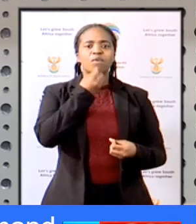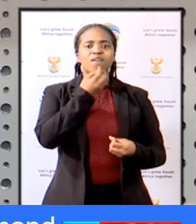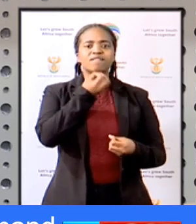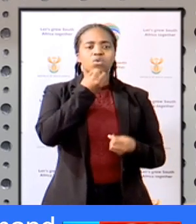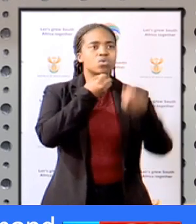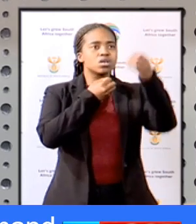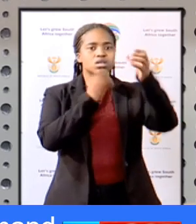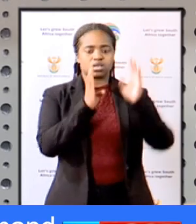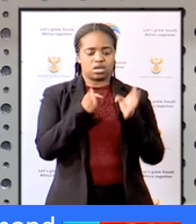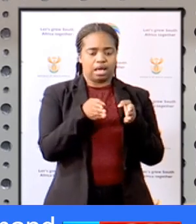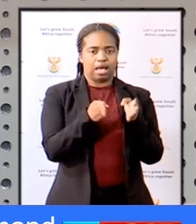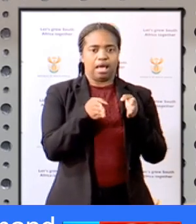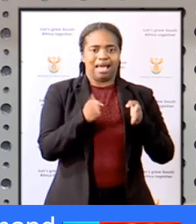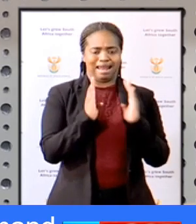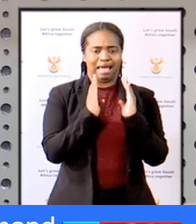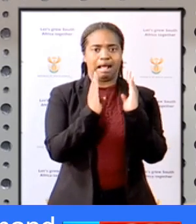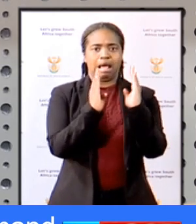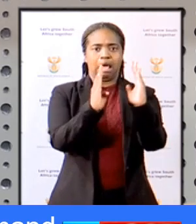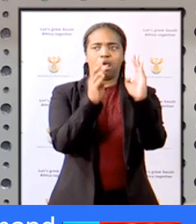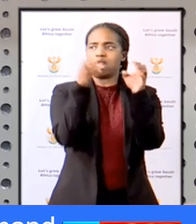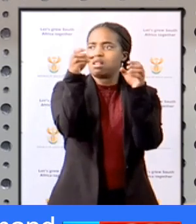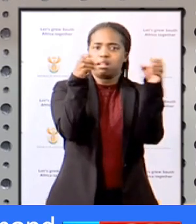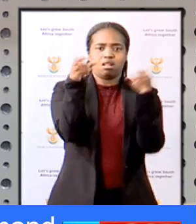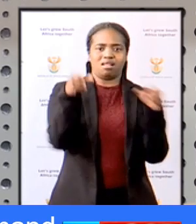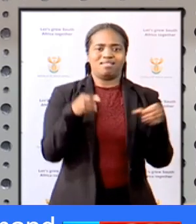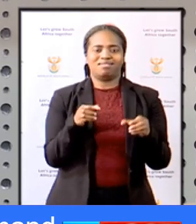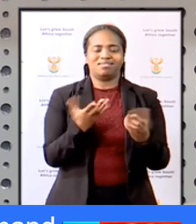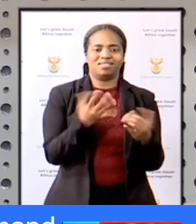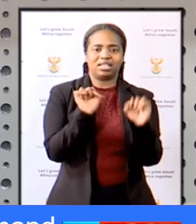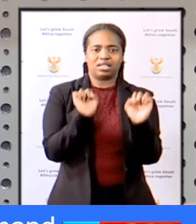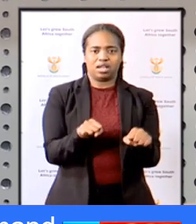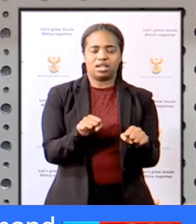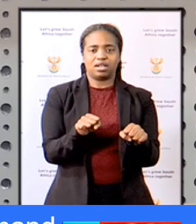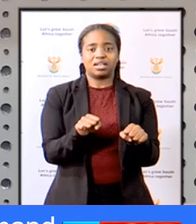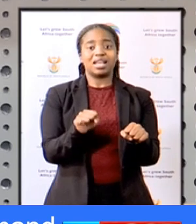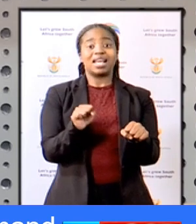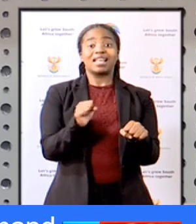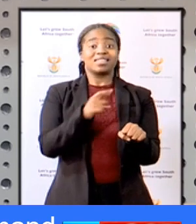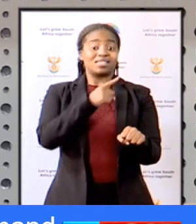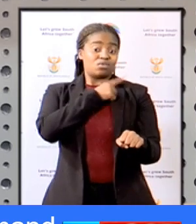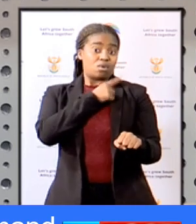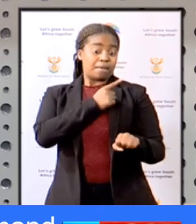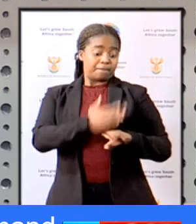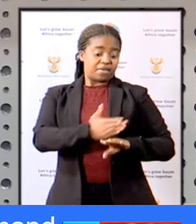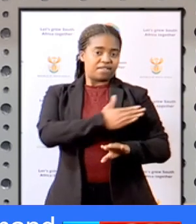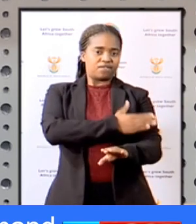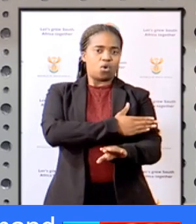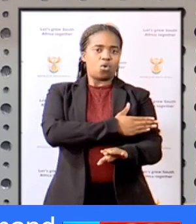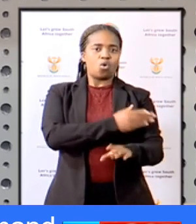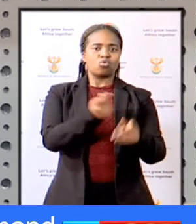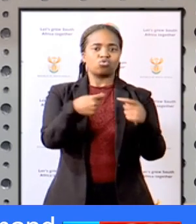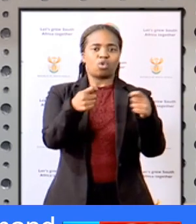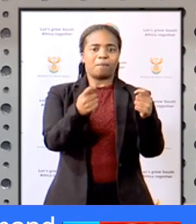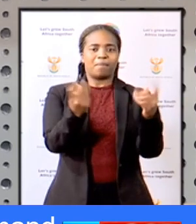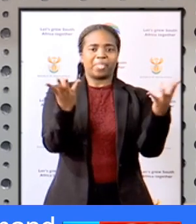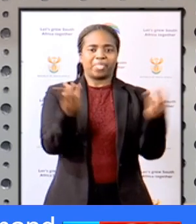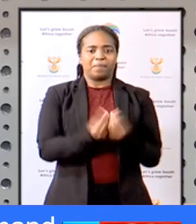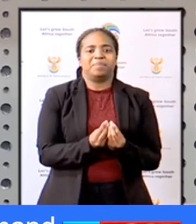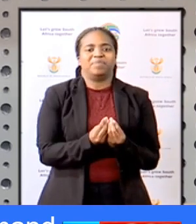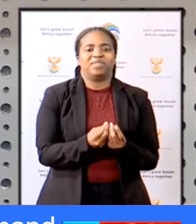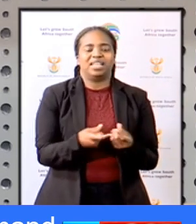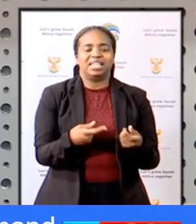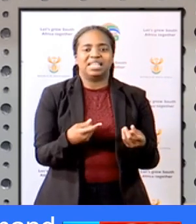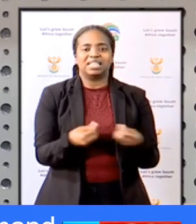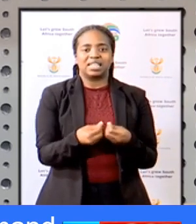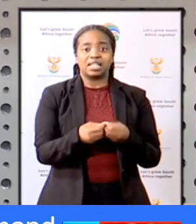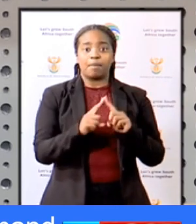traffic, which is why in the earlier phases there were a more limited number of goods. But as the goods increase,